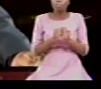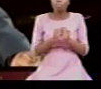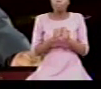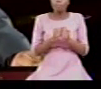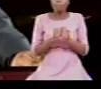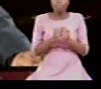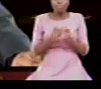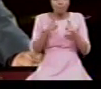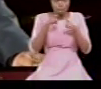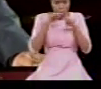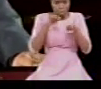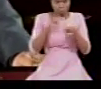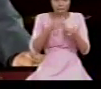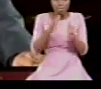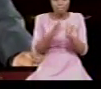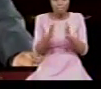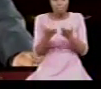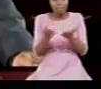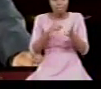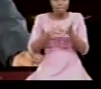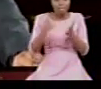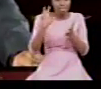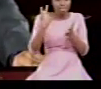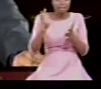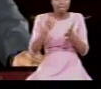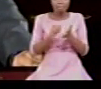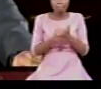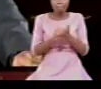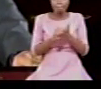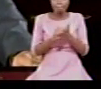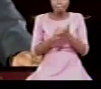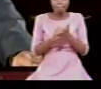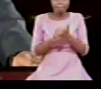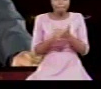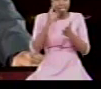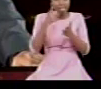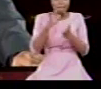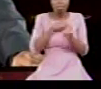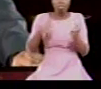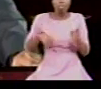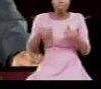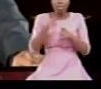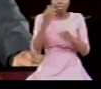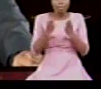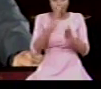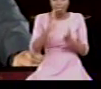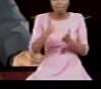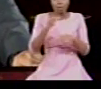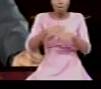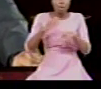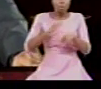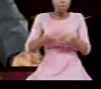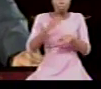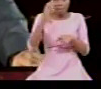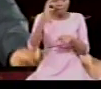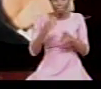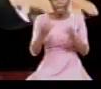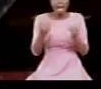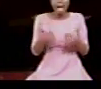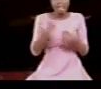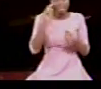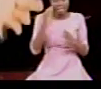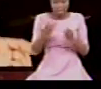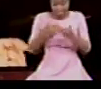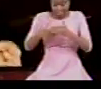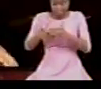Look at your Bible. Verse 6. Seek ye the Lord while he may be found. Call upon him while he's near